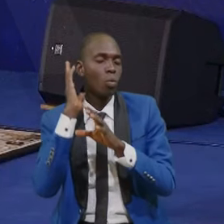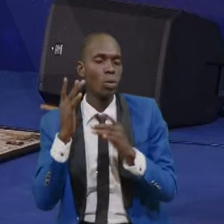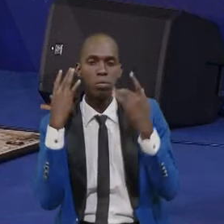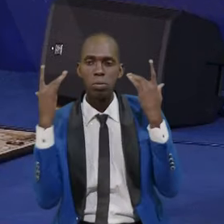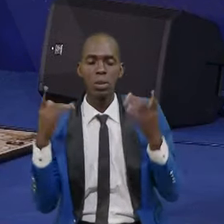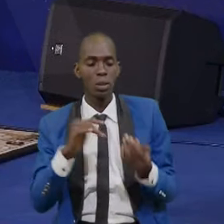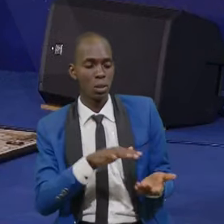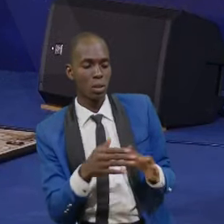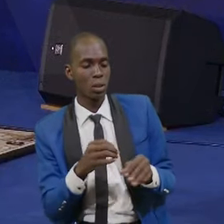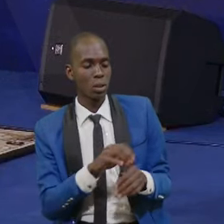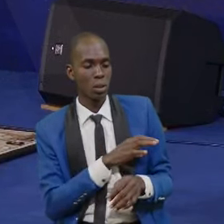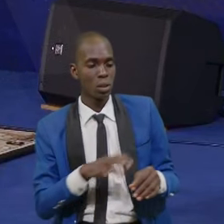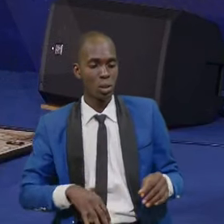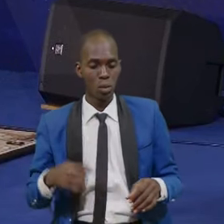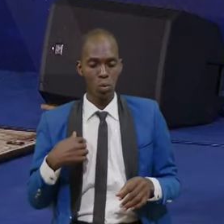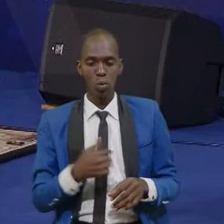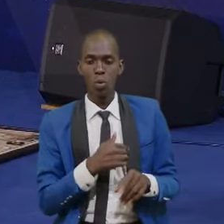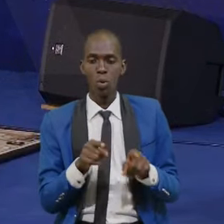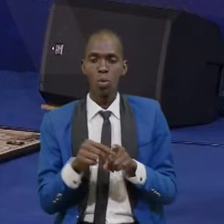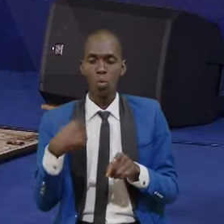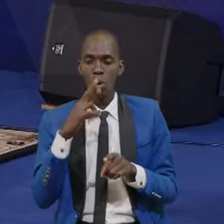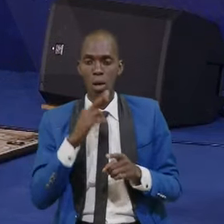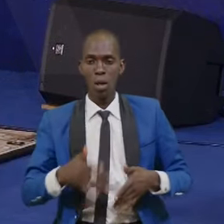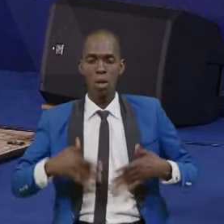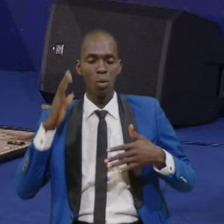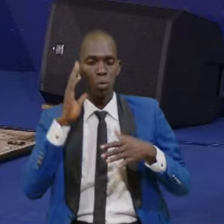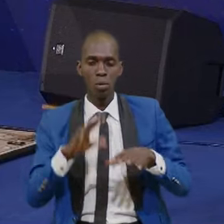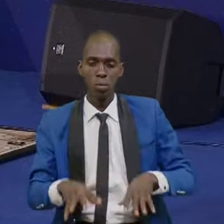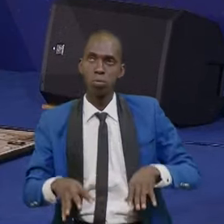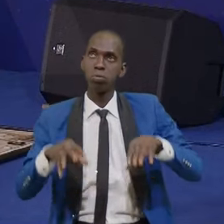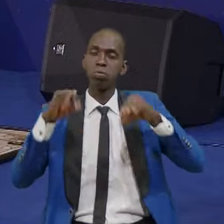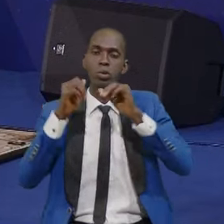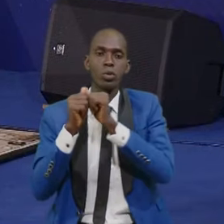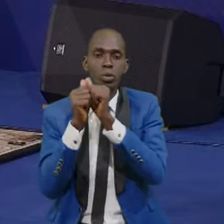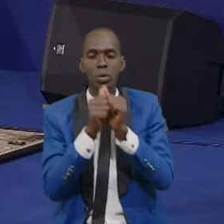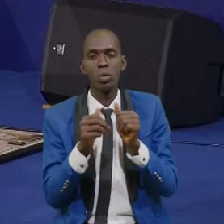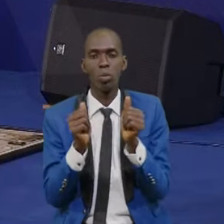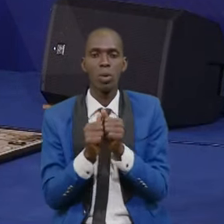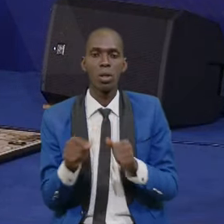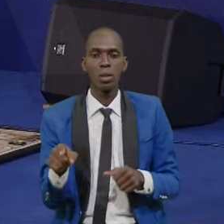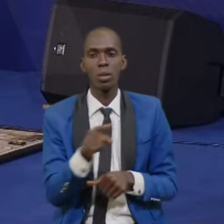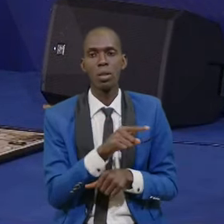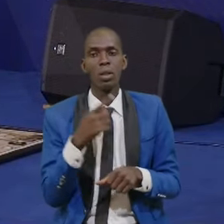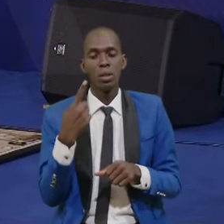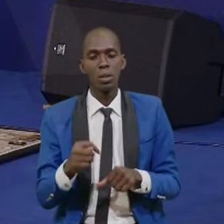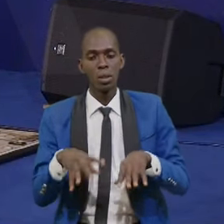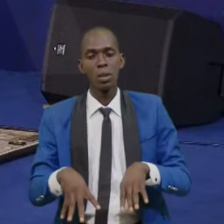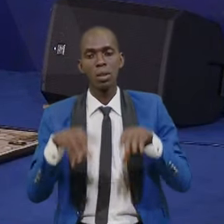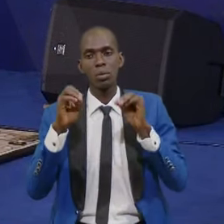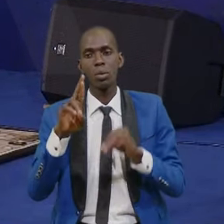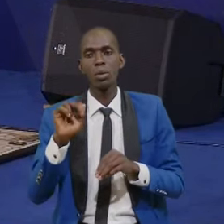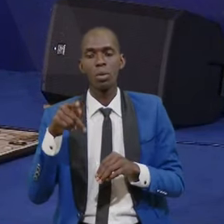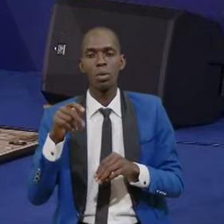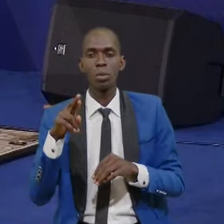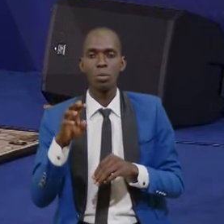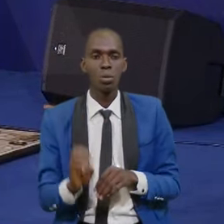who remain alive shall be caught up together with them. The rapture, the resurrection is part of